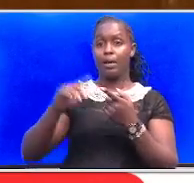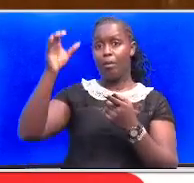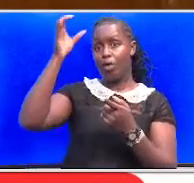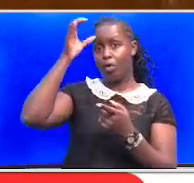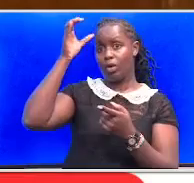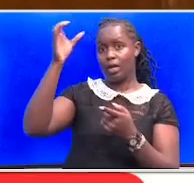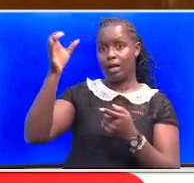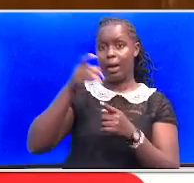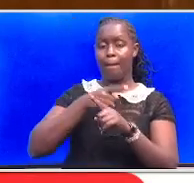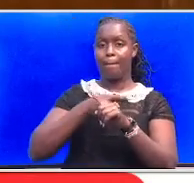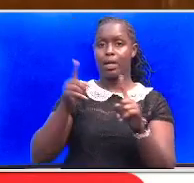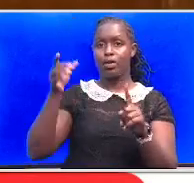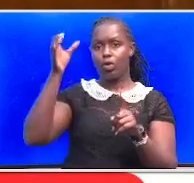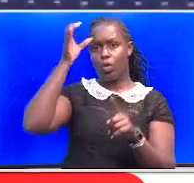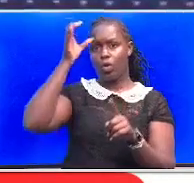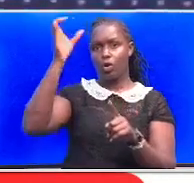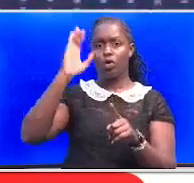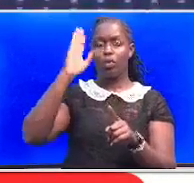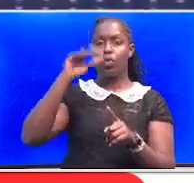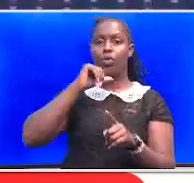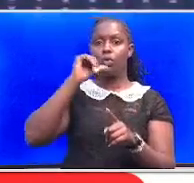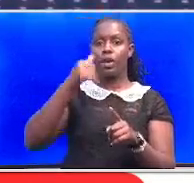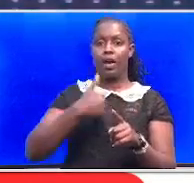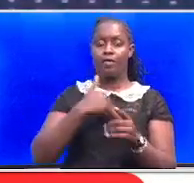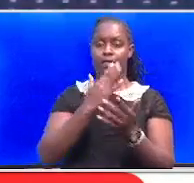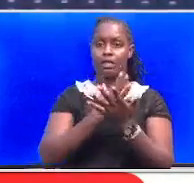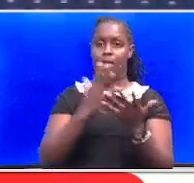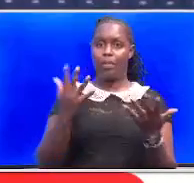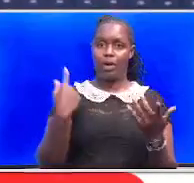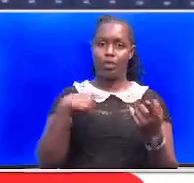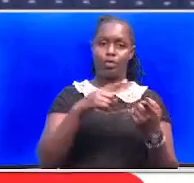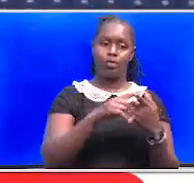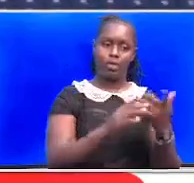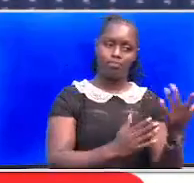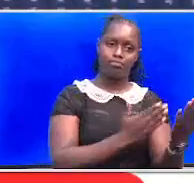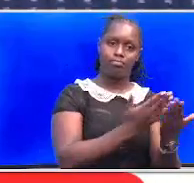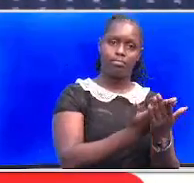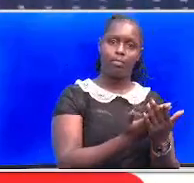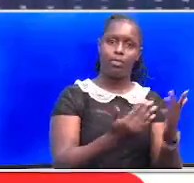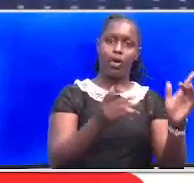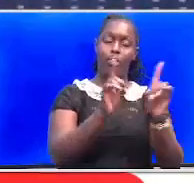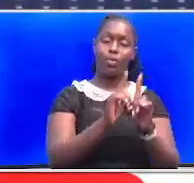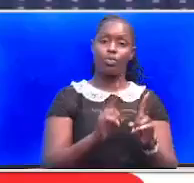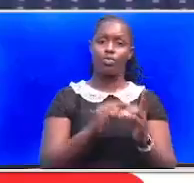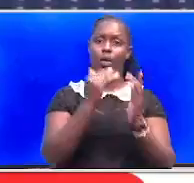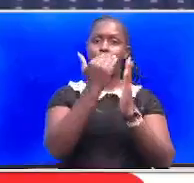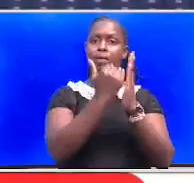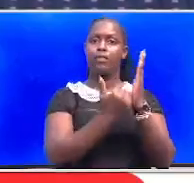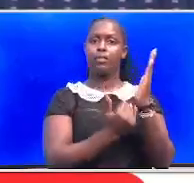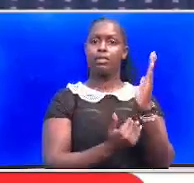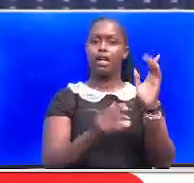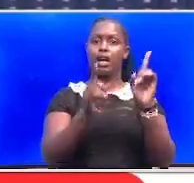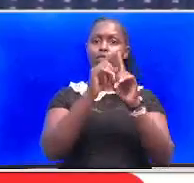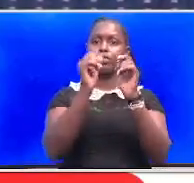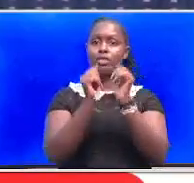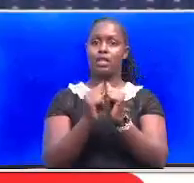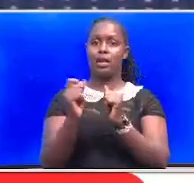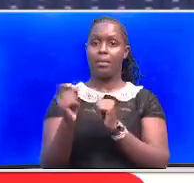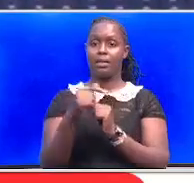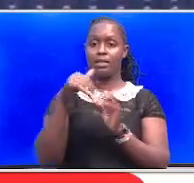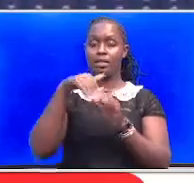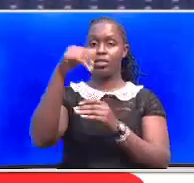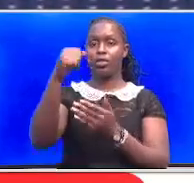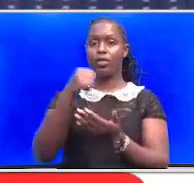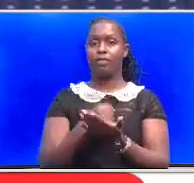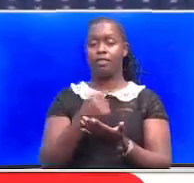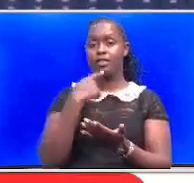content will not have a destination. The CS took time to showcase his ministry's performance in the 10 months in office, citing